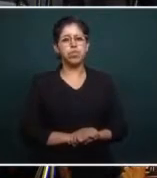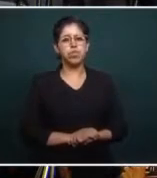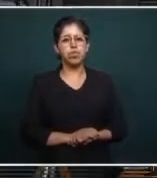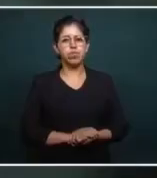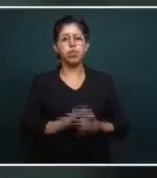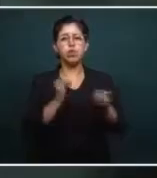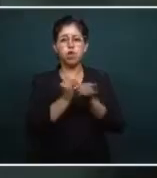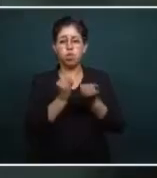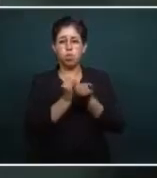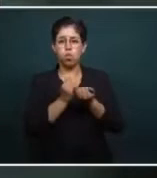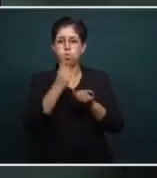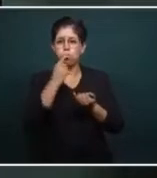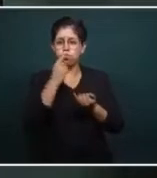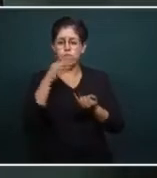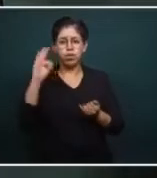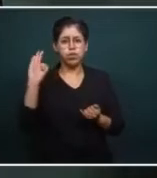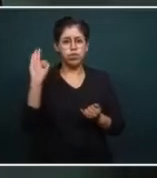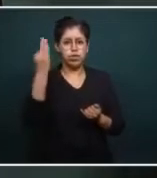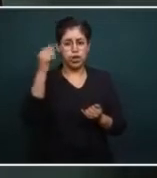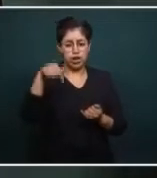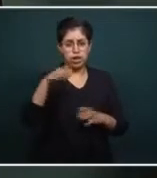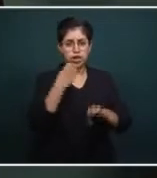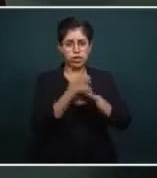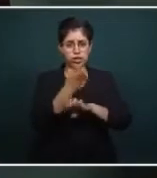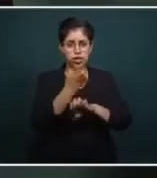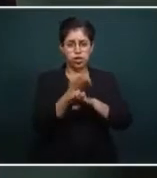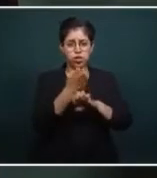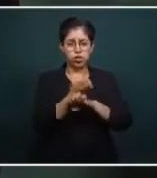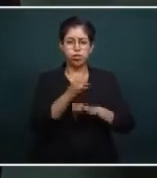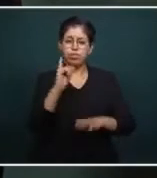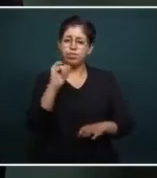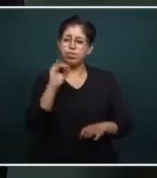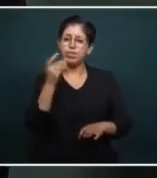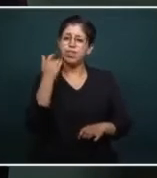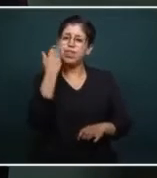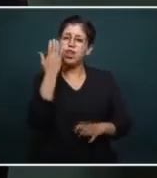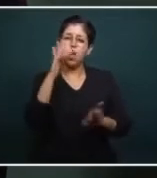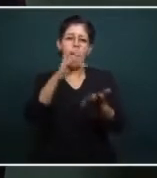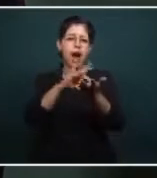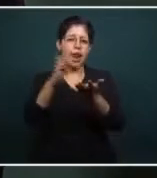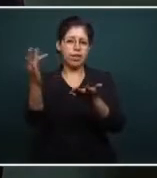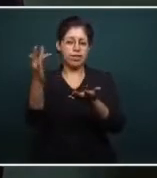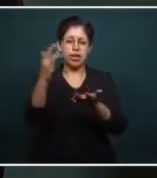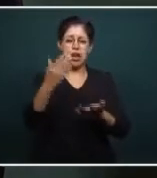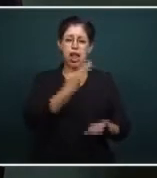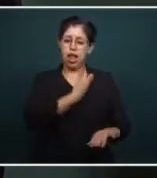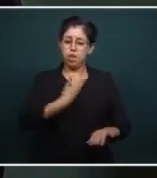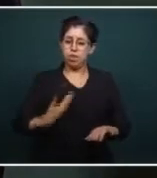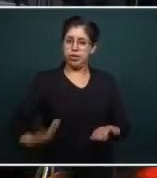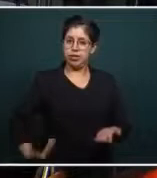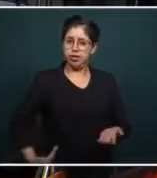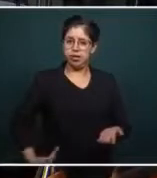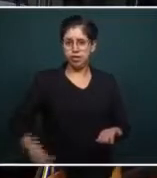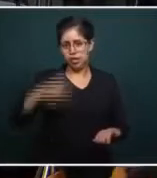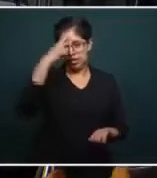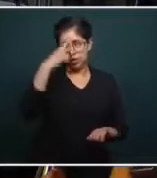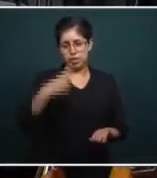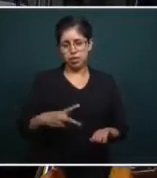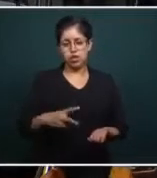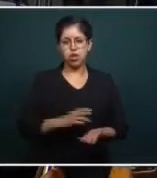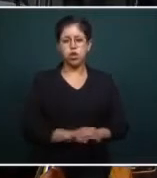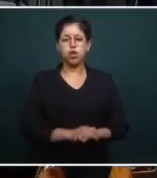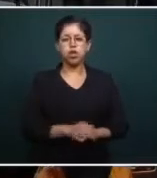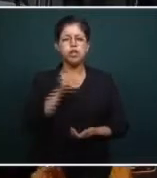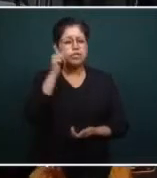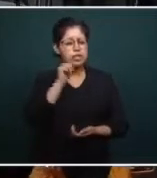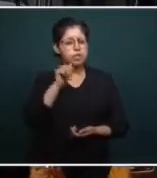notify. So the federal forces in the state, they're taking the opportunity to